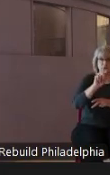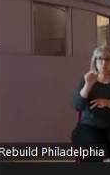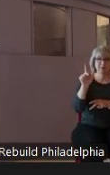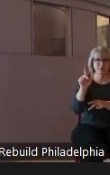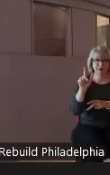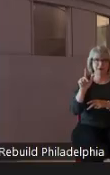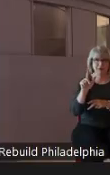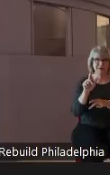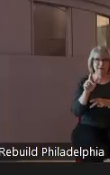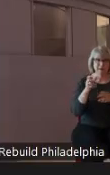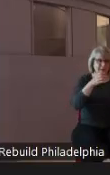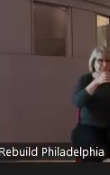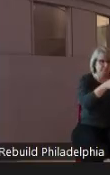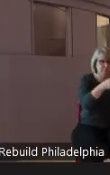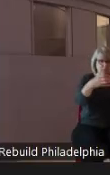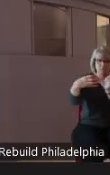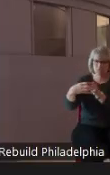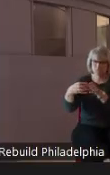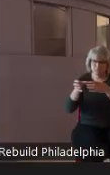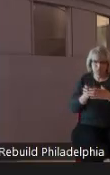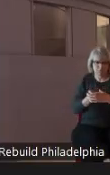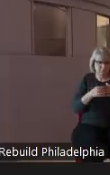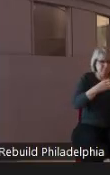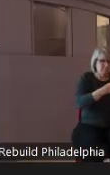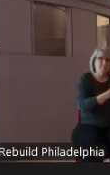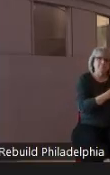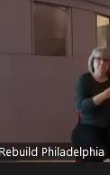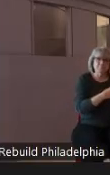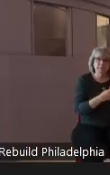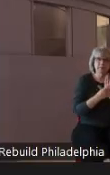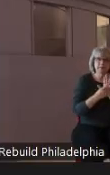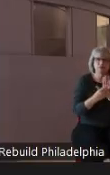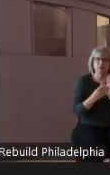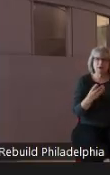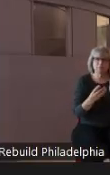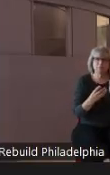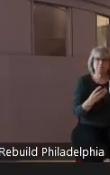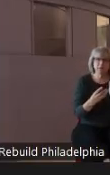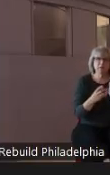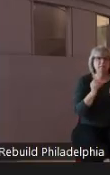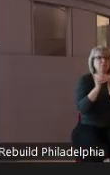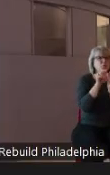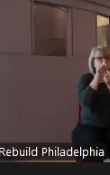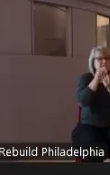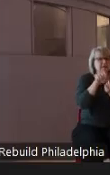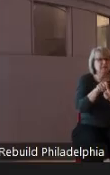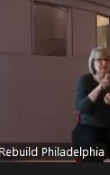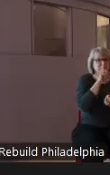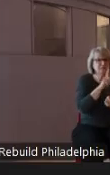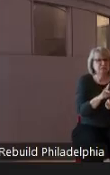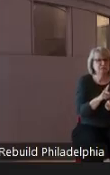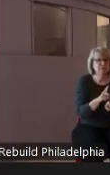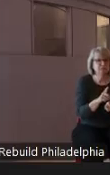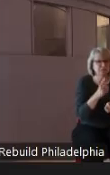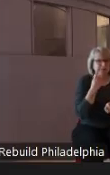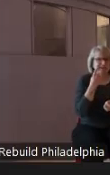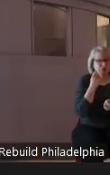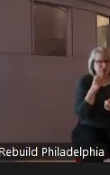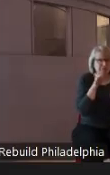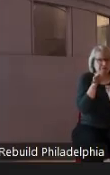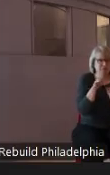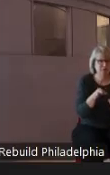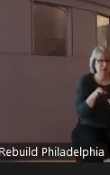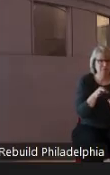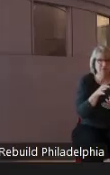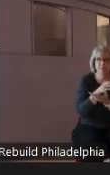that Aparna mentioned. And it explains in a little more detail what I just